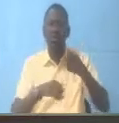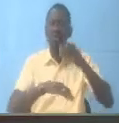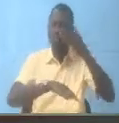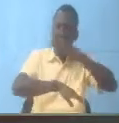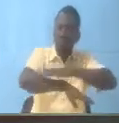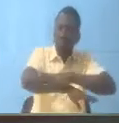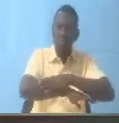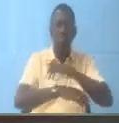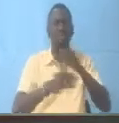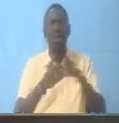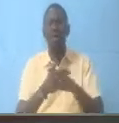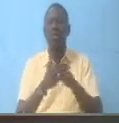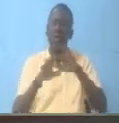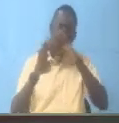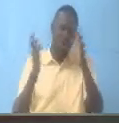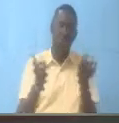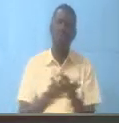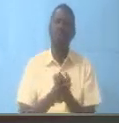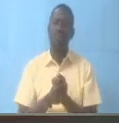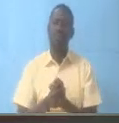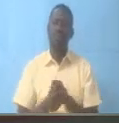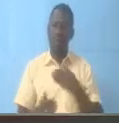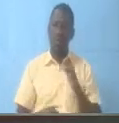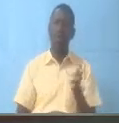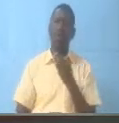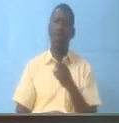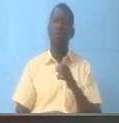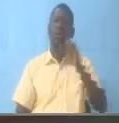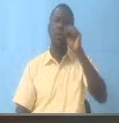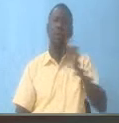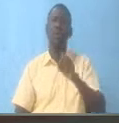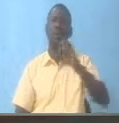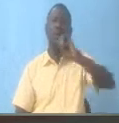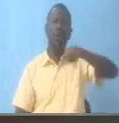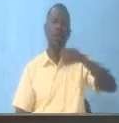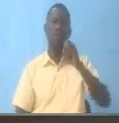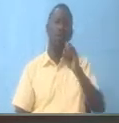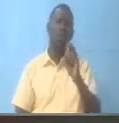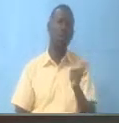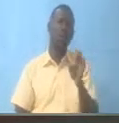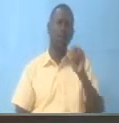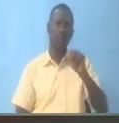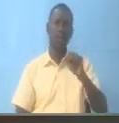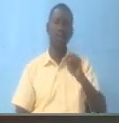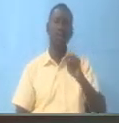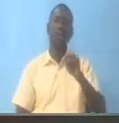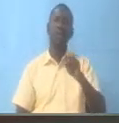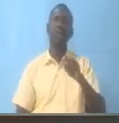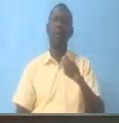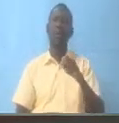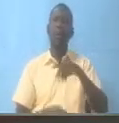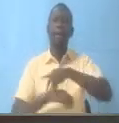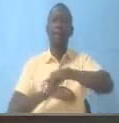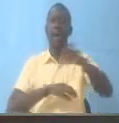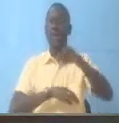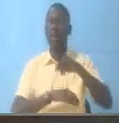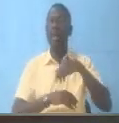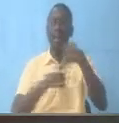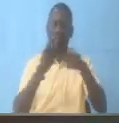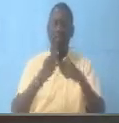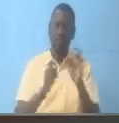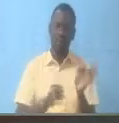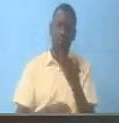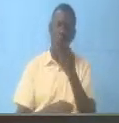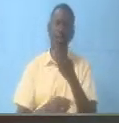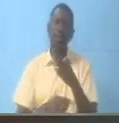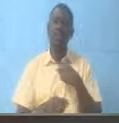I went to St. John's Primary, then I went over to St. Augustine's High School. St. John's Primary, then gannaaw lolu